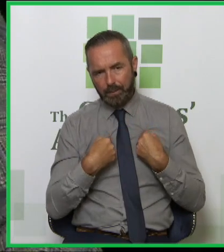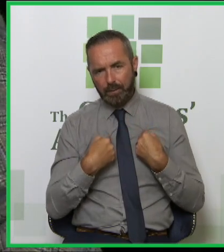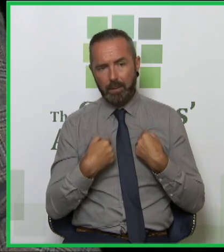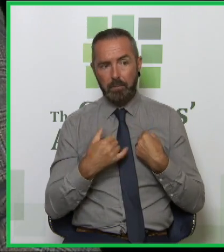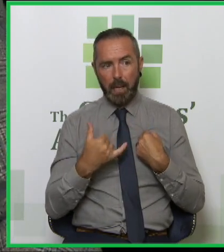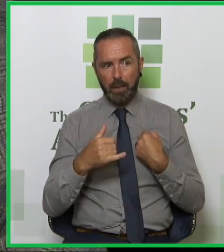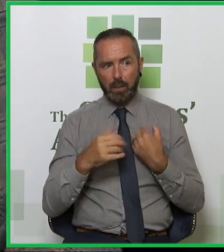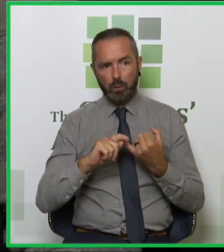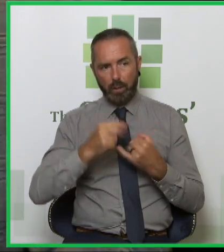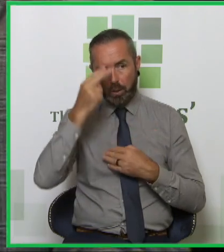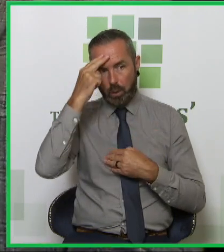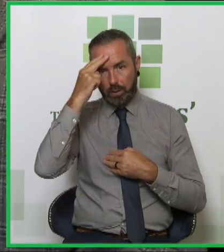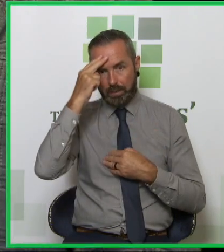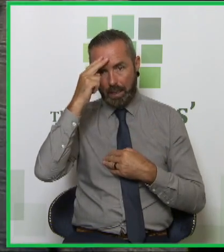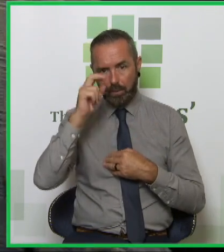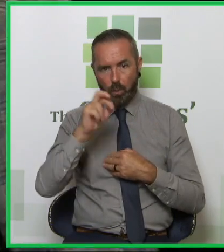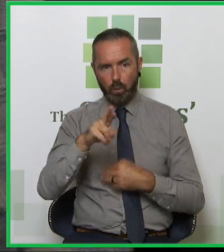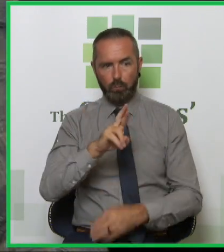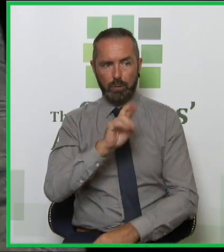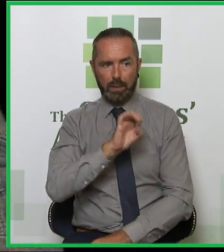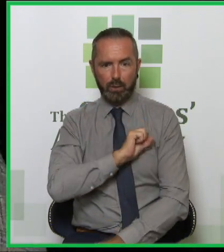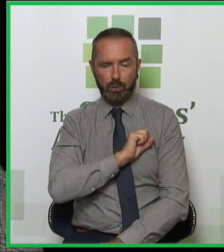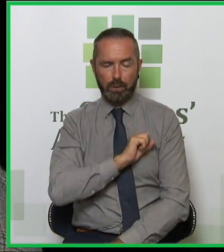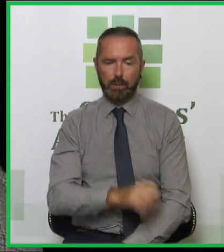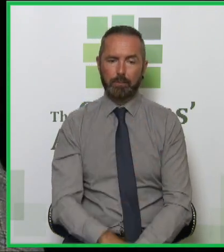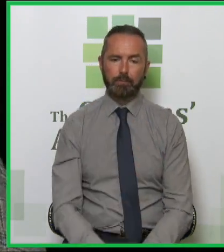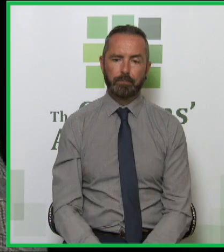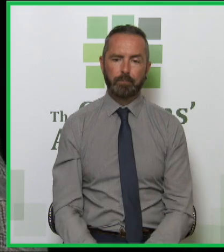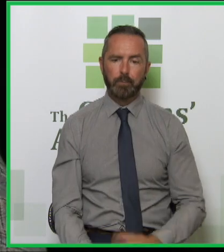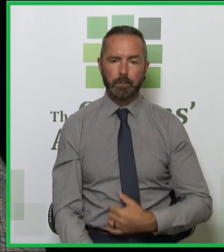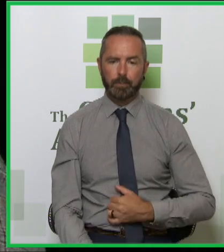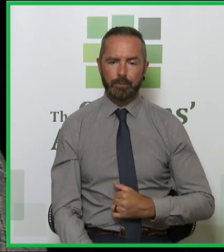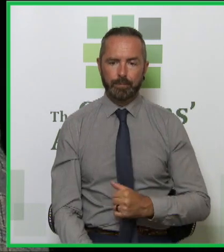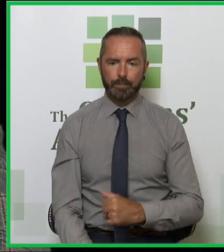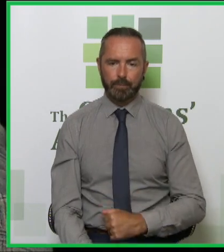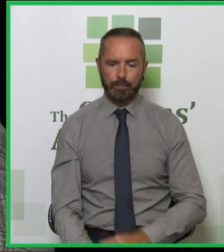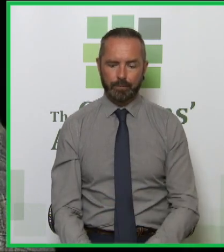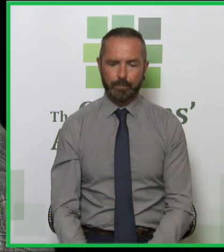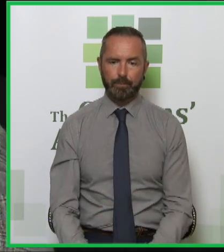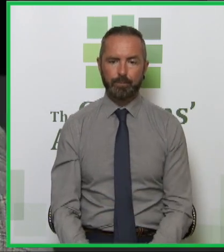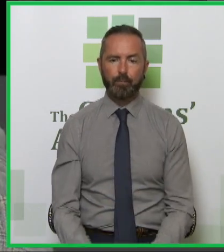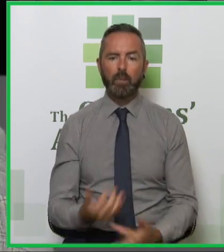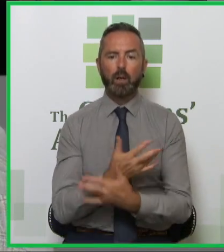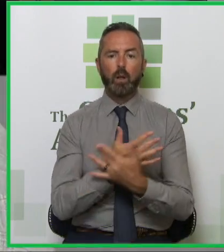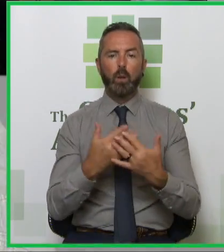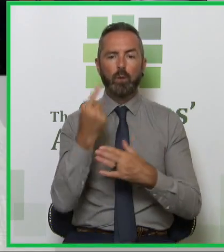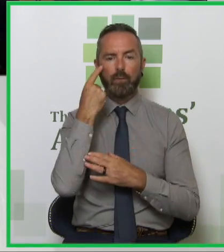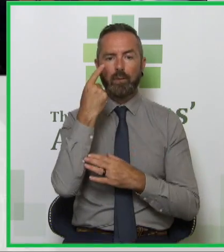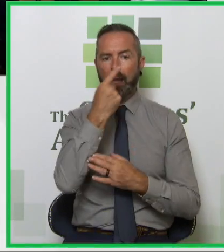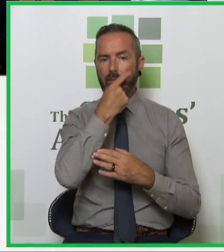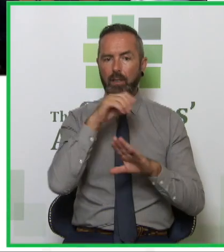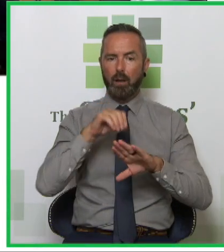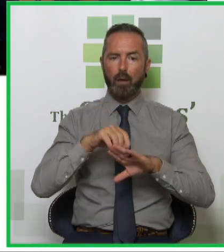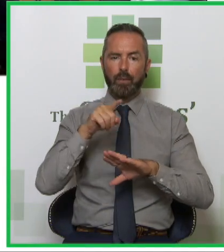maybe understanding, remorse, or reassurances. So there's a lot of evidence on this process, and